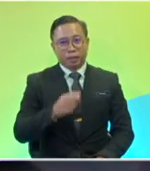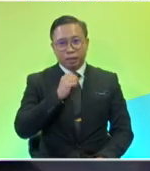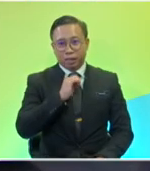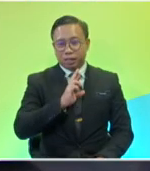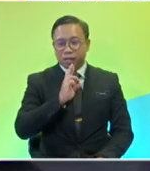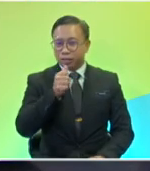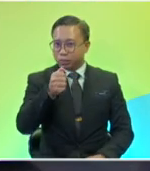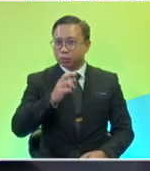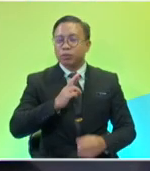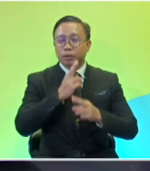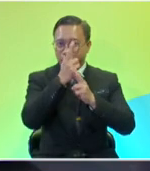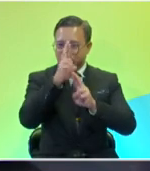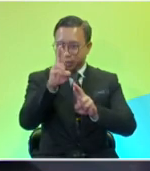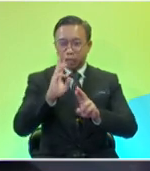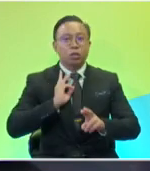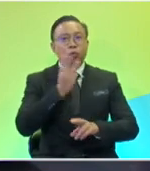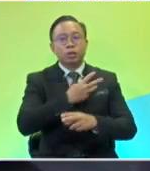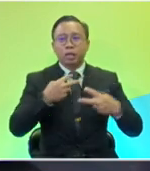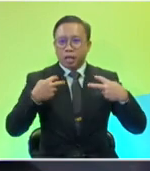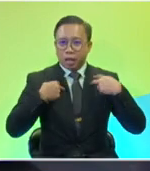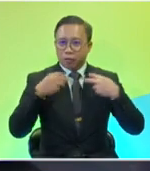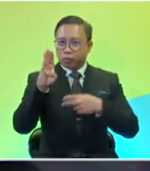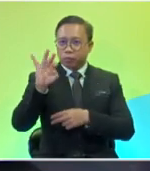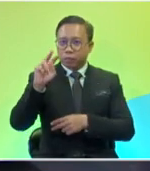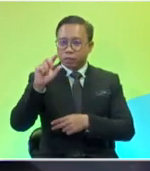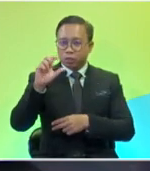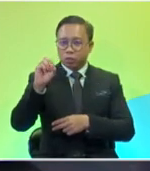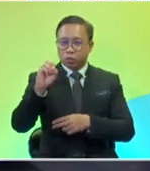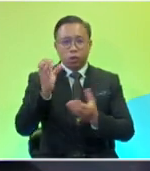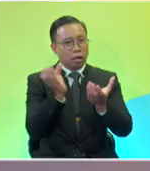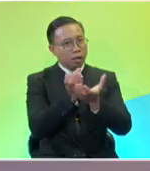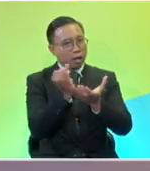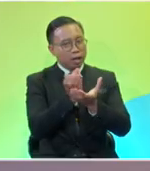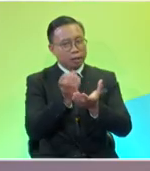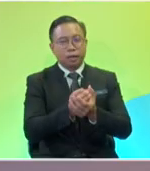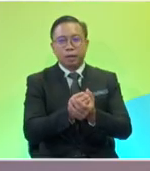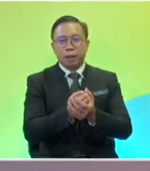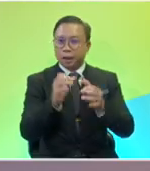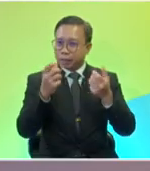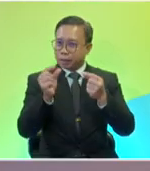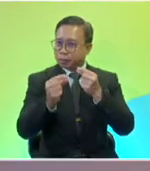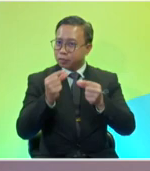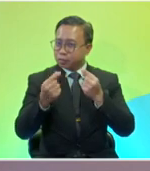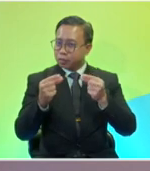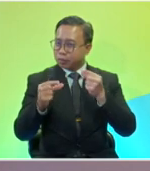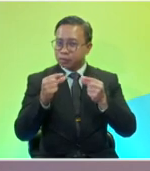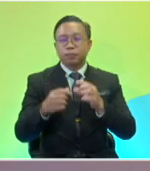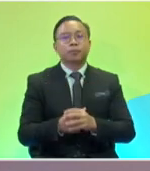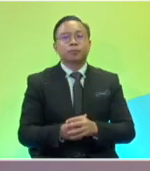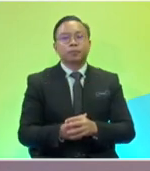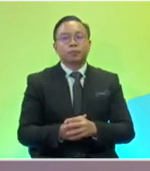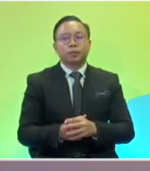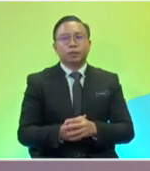guys? Okay, we have here a bingo card. Mm-hmm. We're going to play a bingo games. Okay, bingo, right.